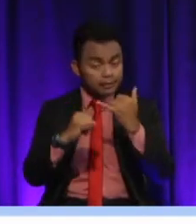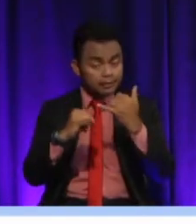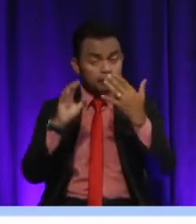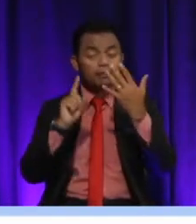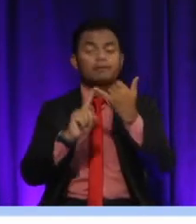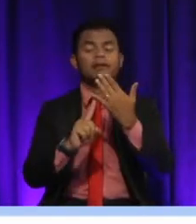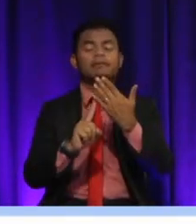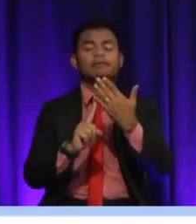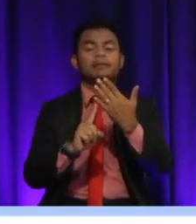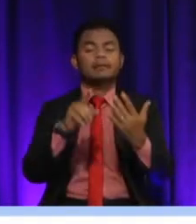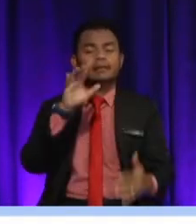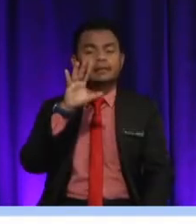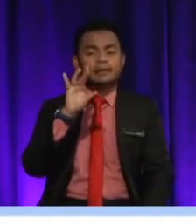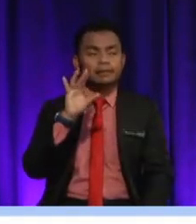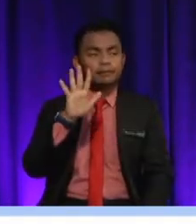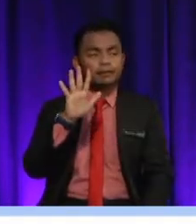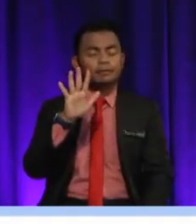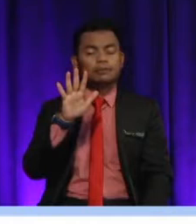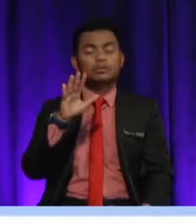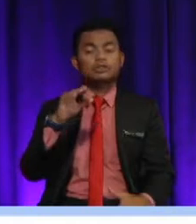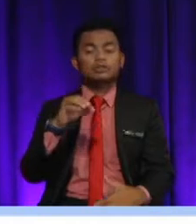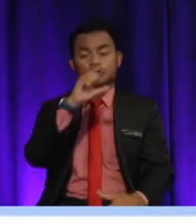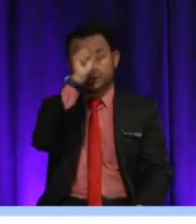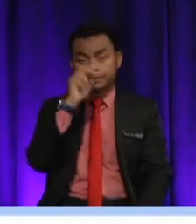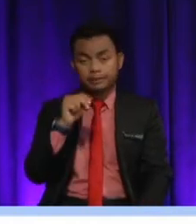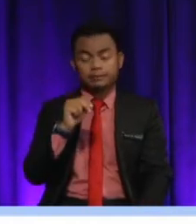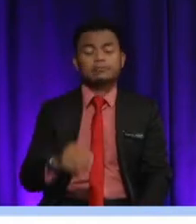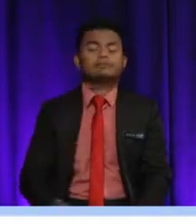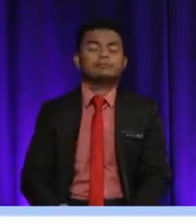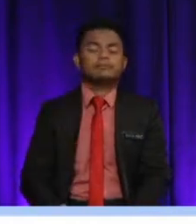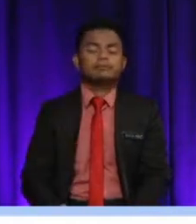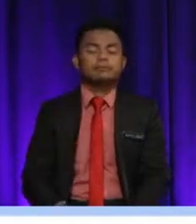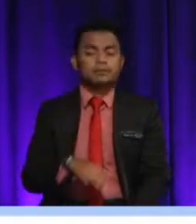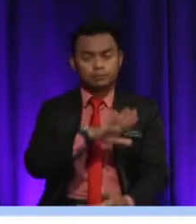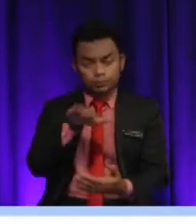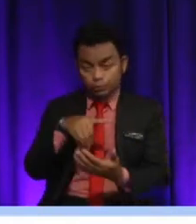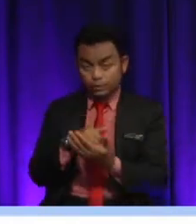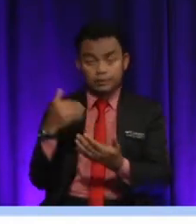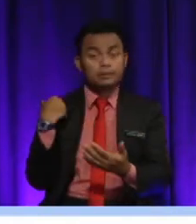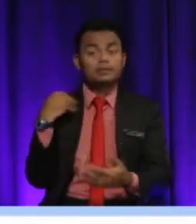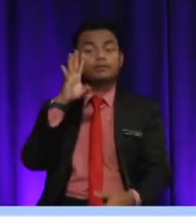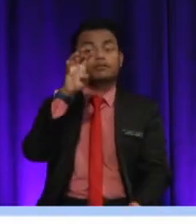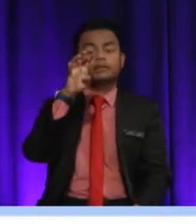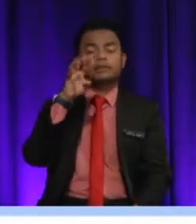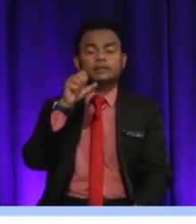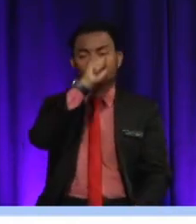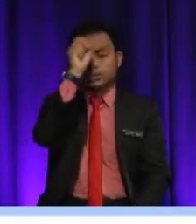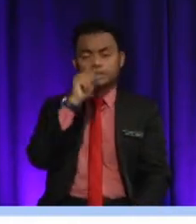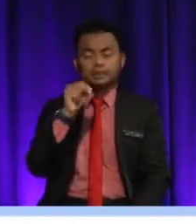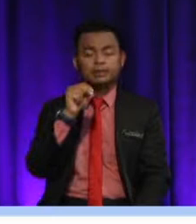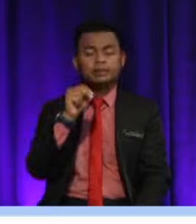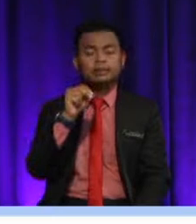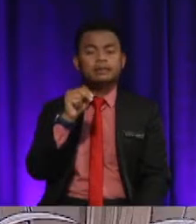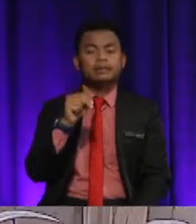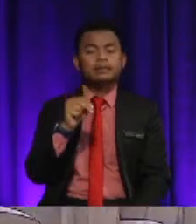So that brings up a total of 40 questions for paper 1 and a total of 40 marks for